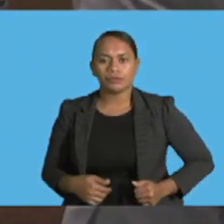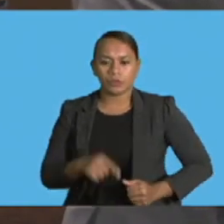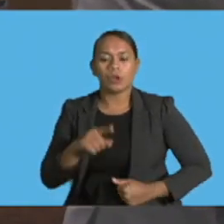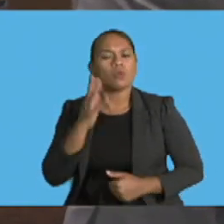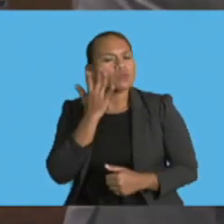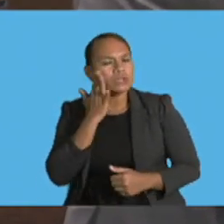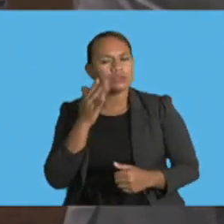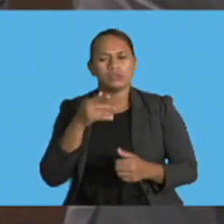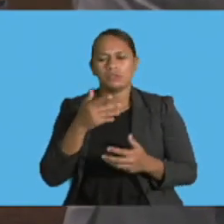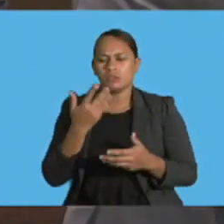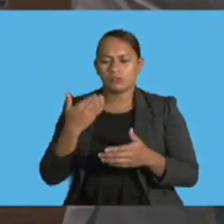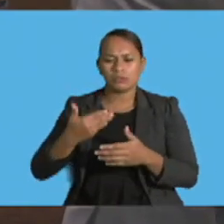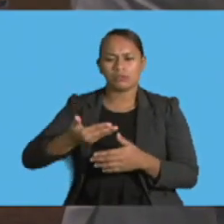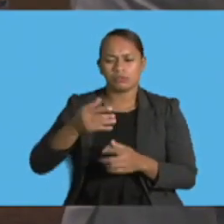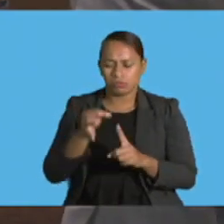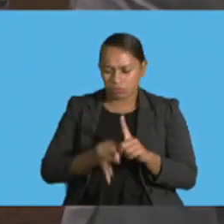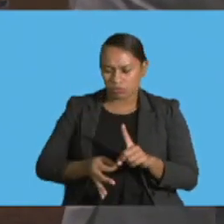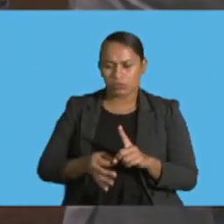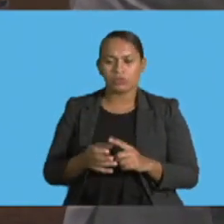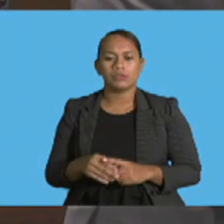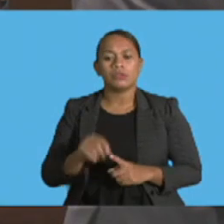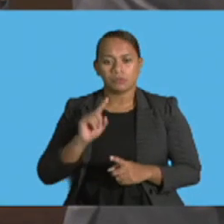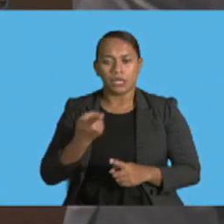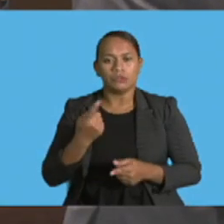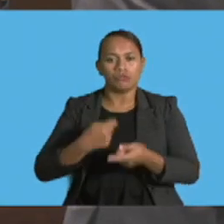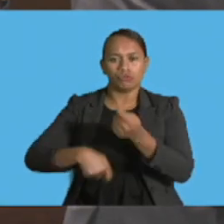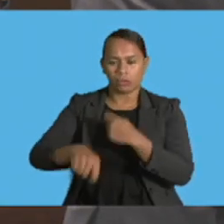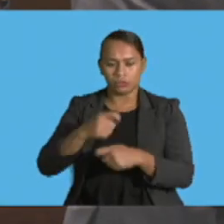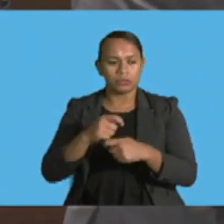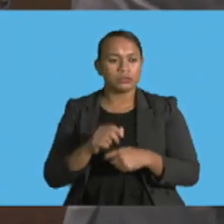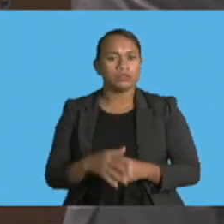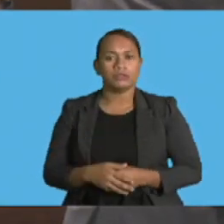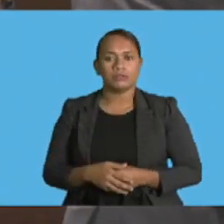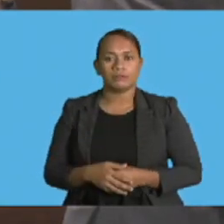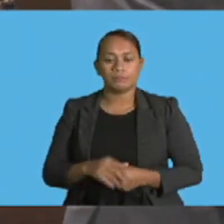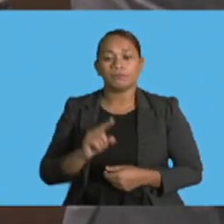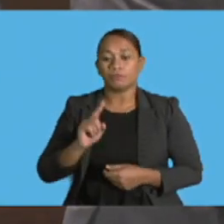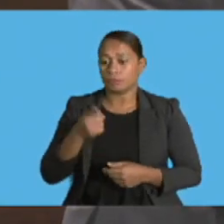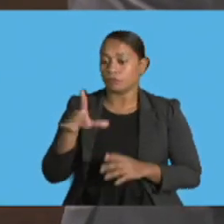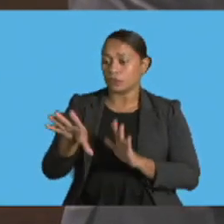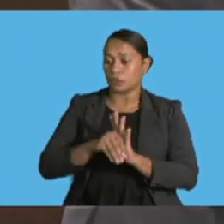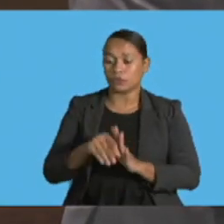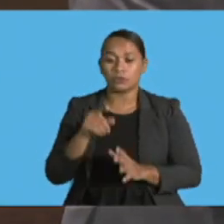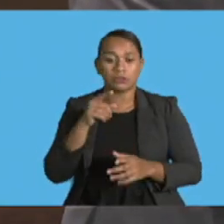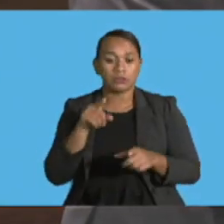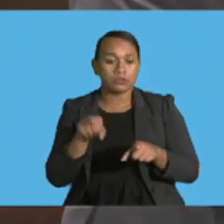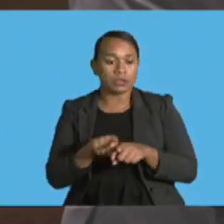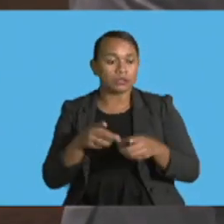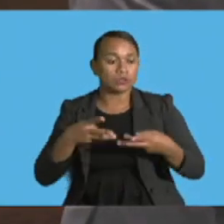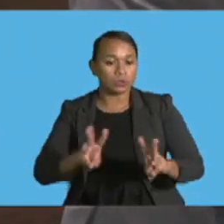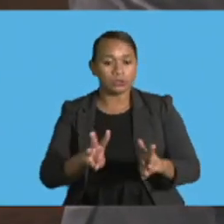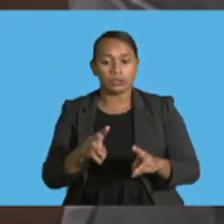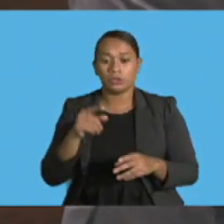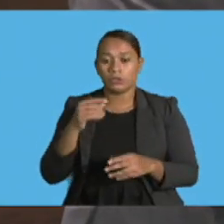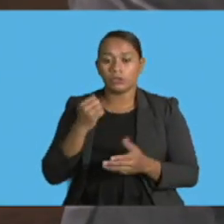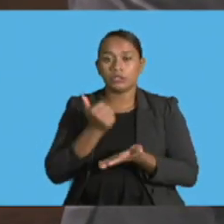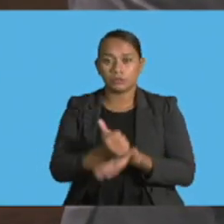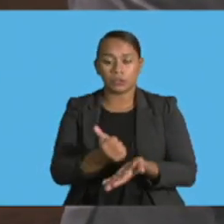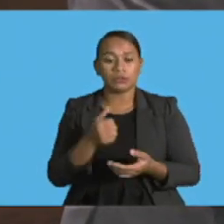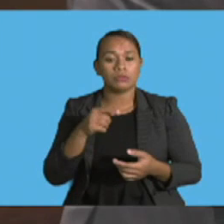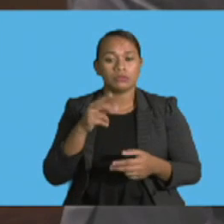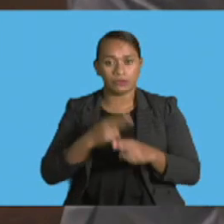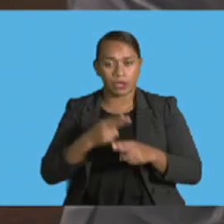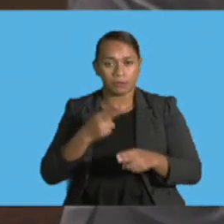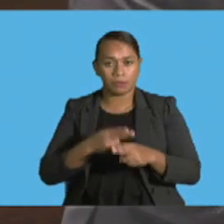decline in sugarcane production and through adopting new innovations, assist farmers in